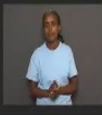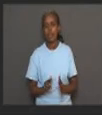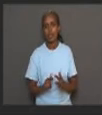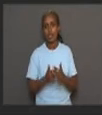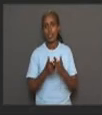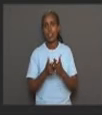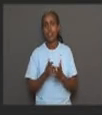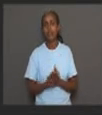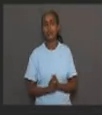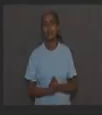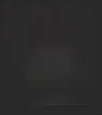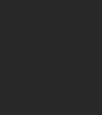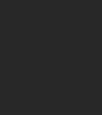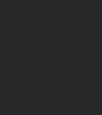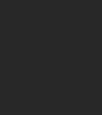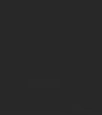Begin.